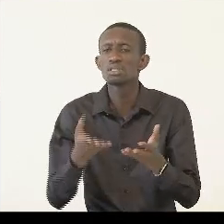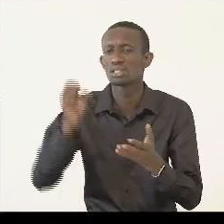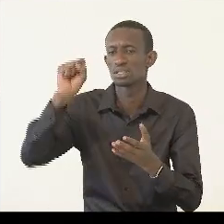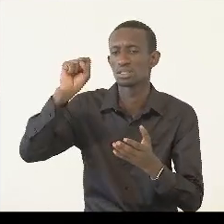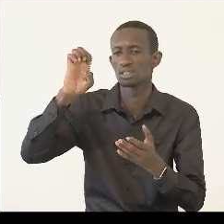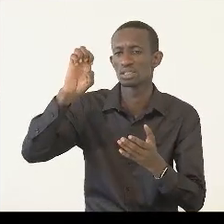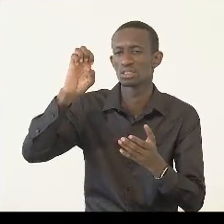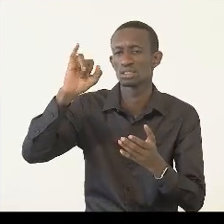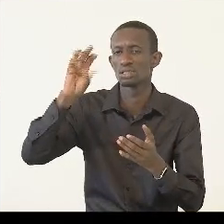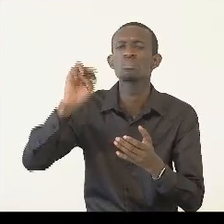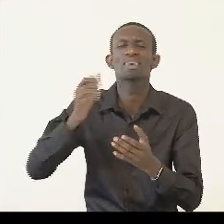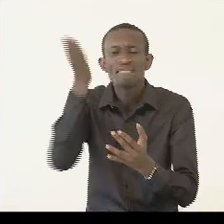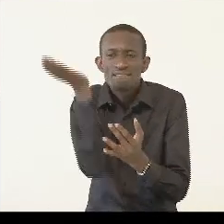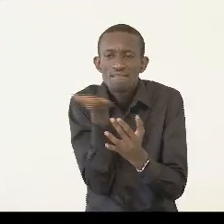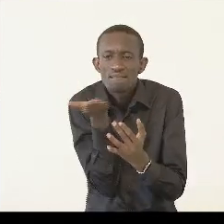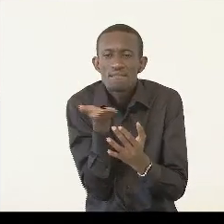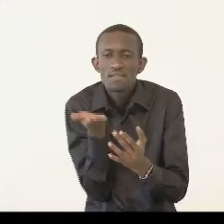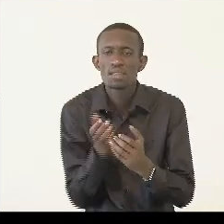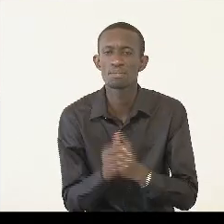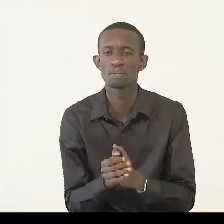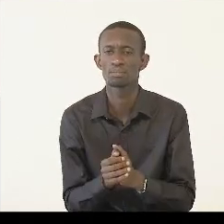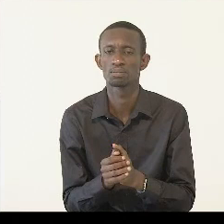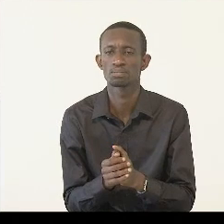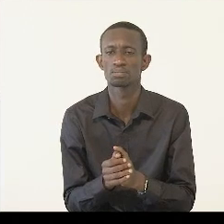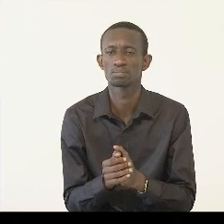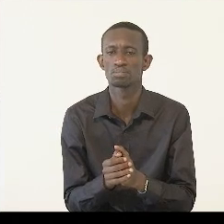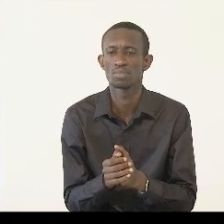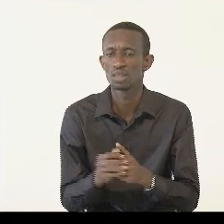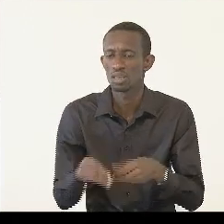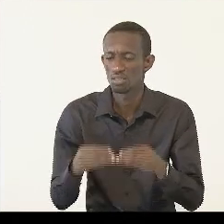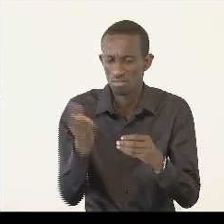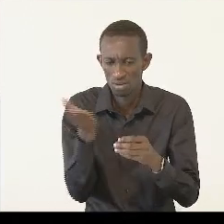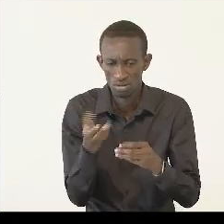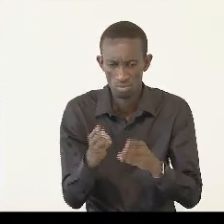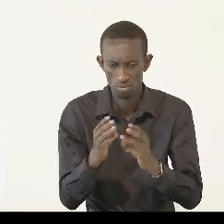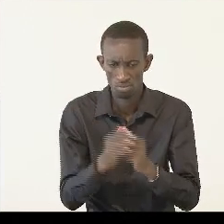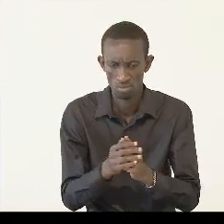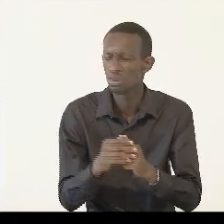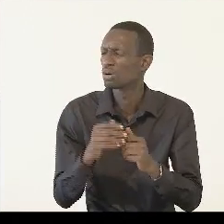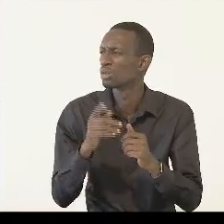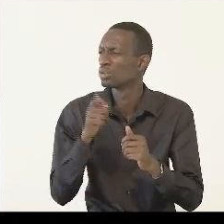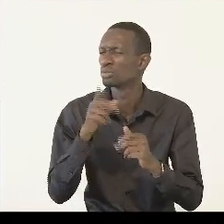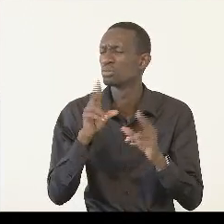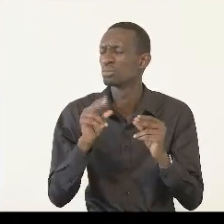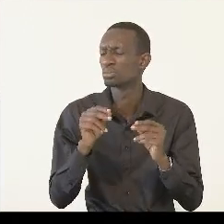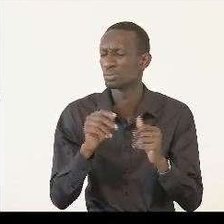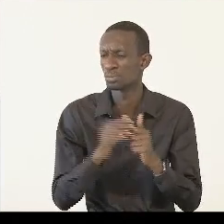as in be half super glue, give halfway. I mean, don't be so